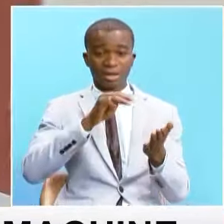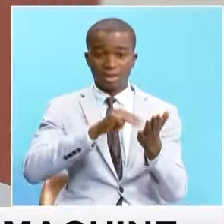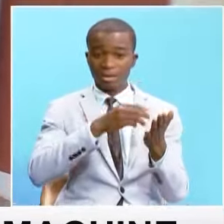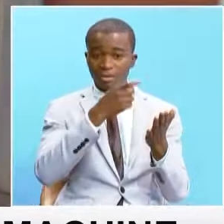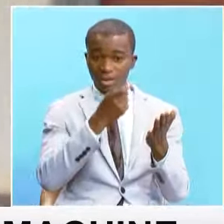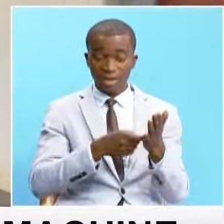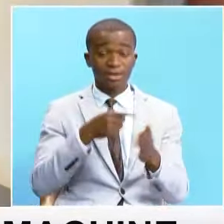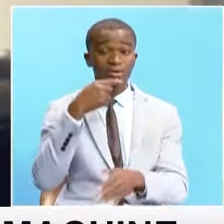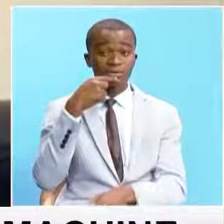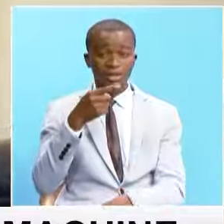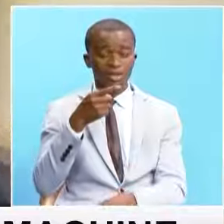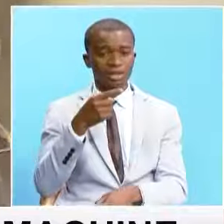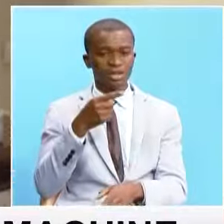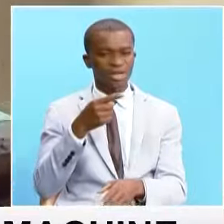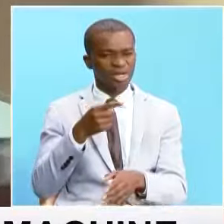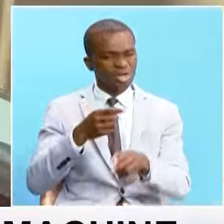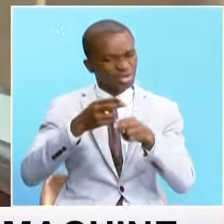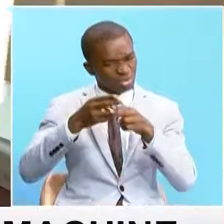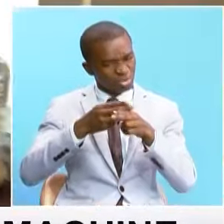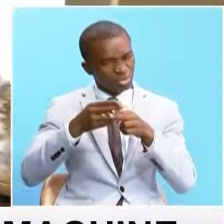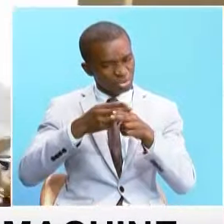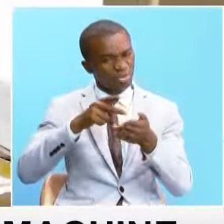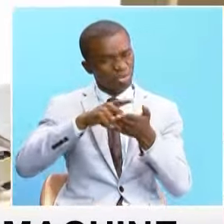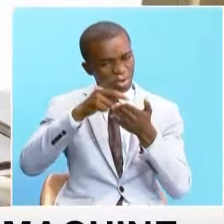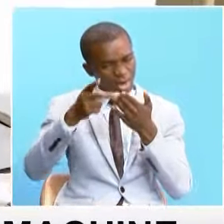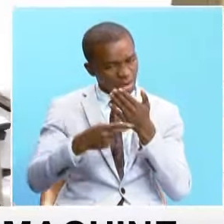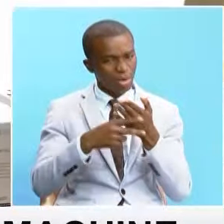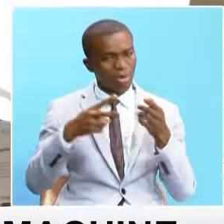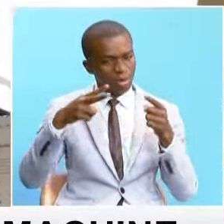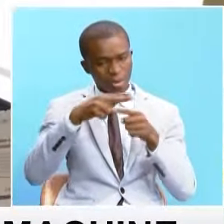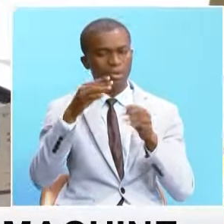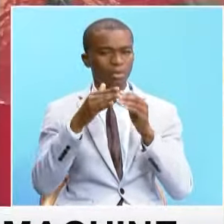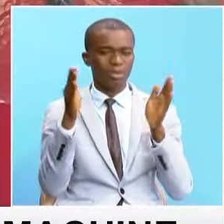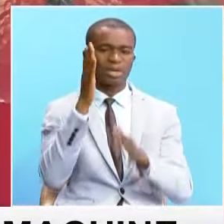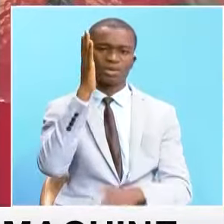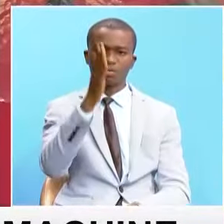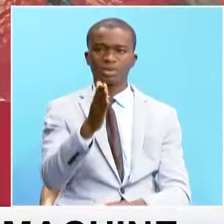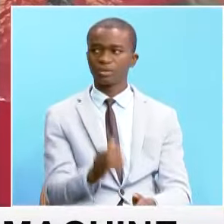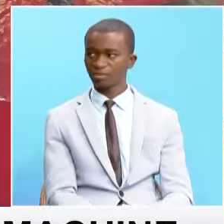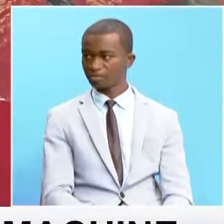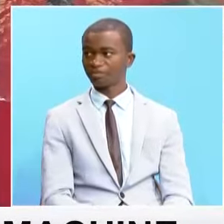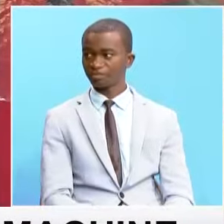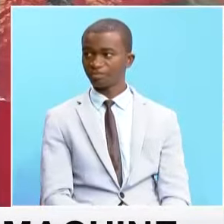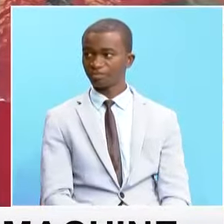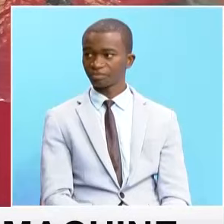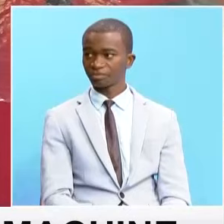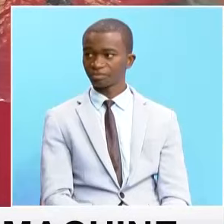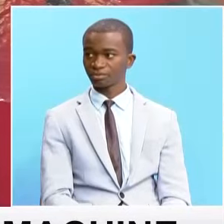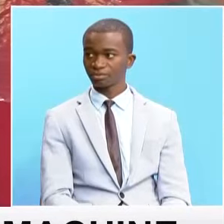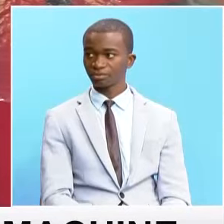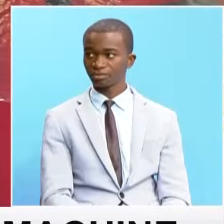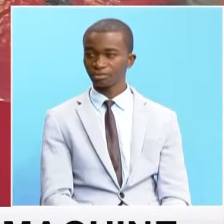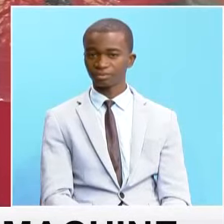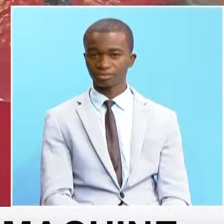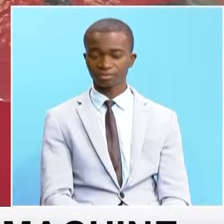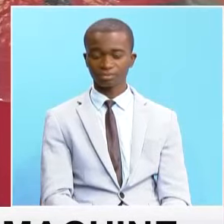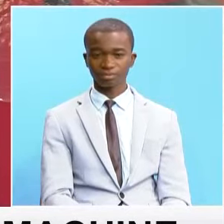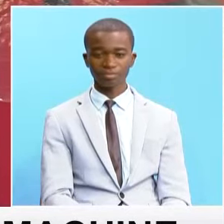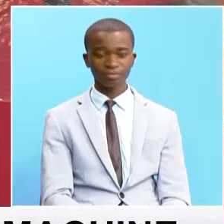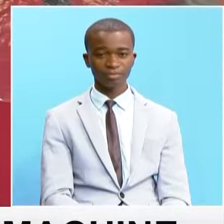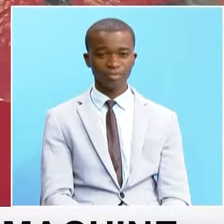awaits commissioning by central government. We believe that decisions must be made by the local people, and we